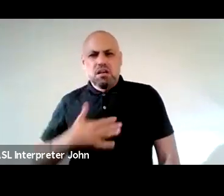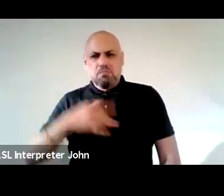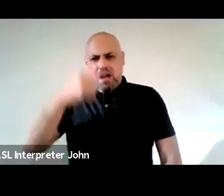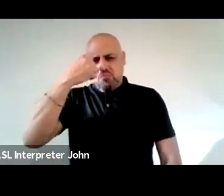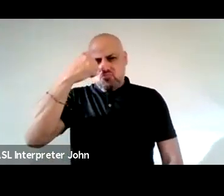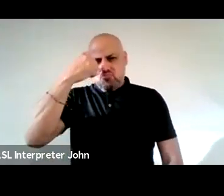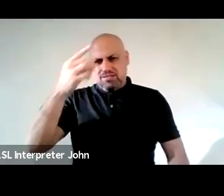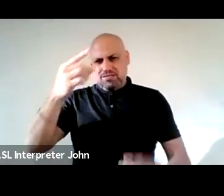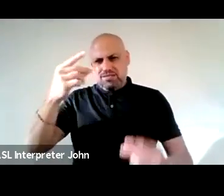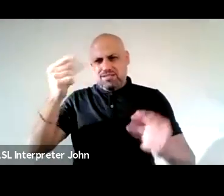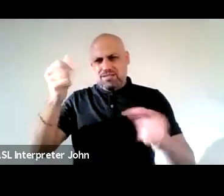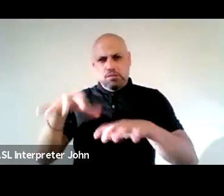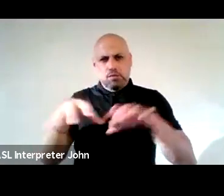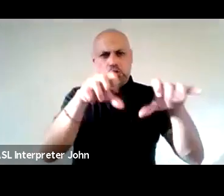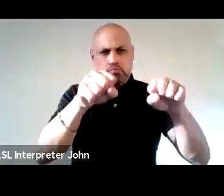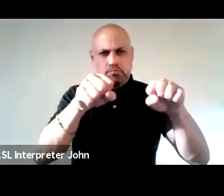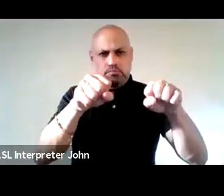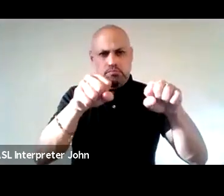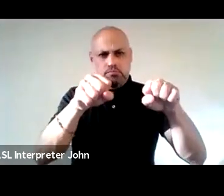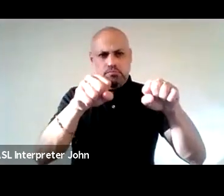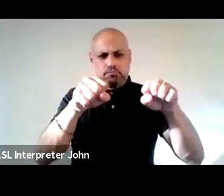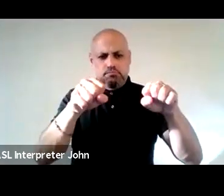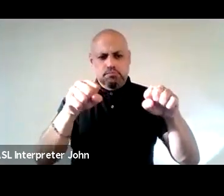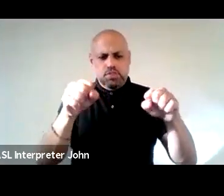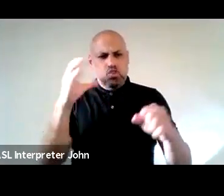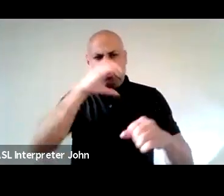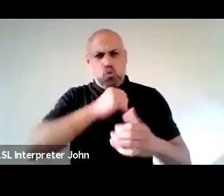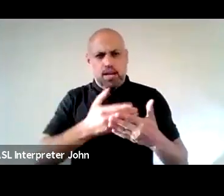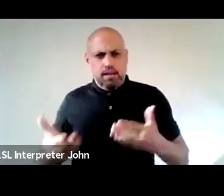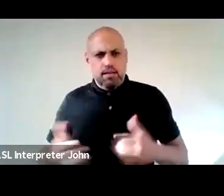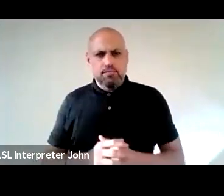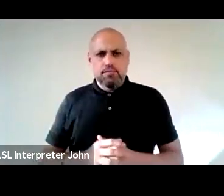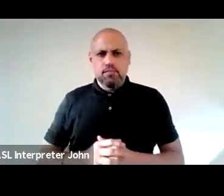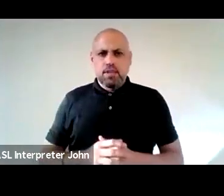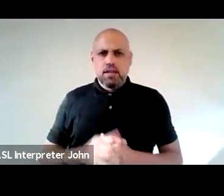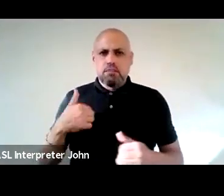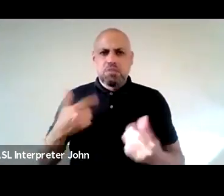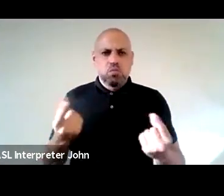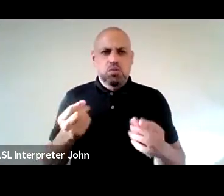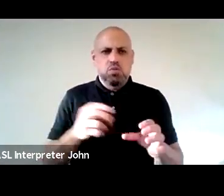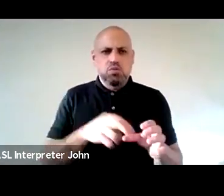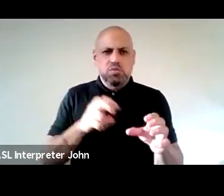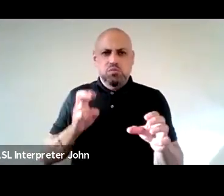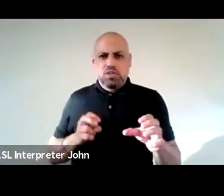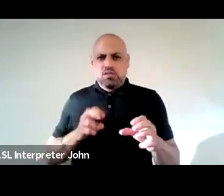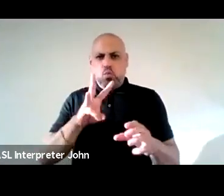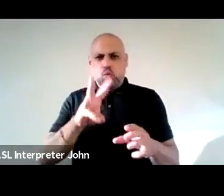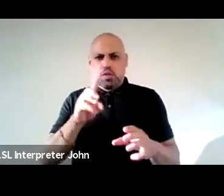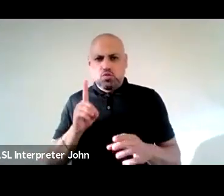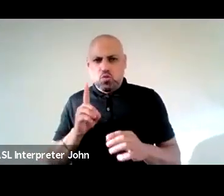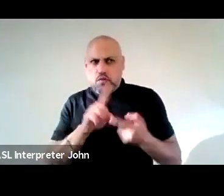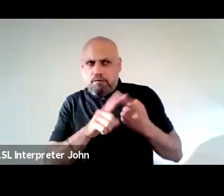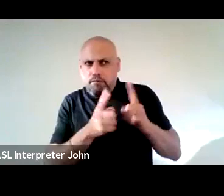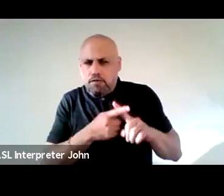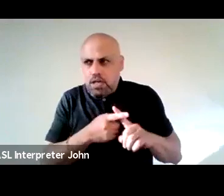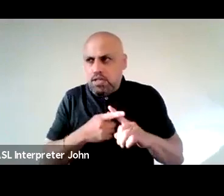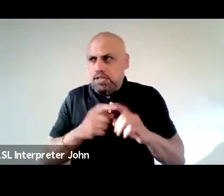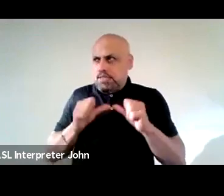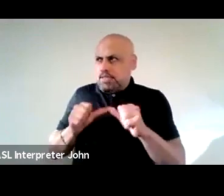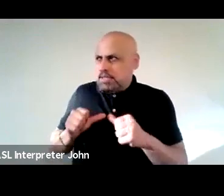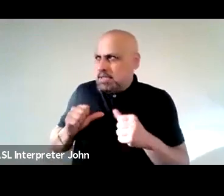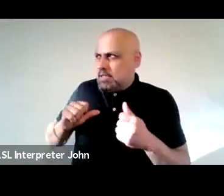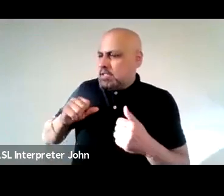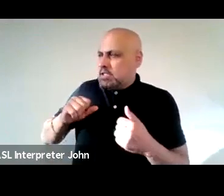suddenly hijacked by a stranger. I withdrew from friends, was in a constant state of stress and